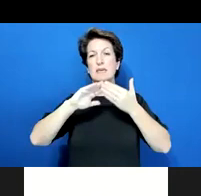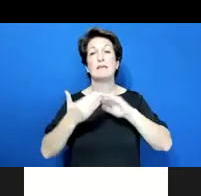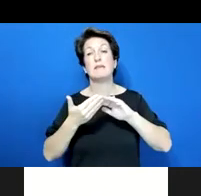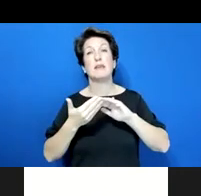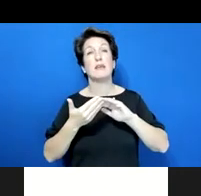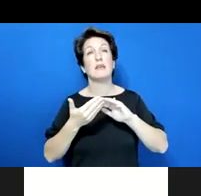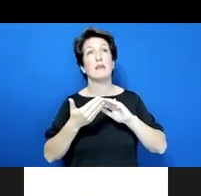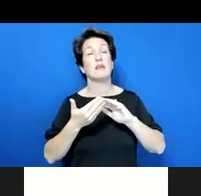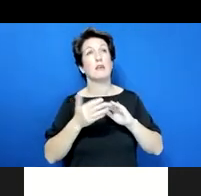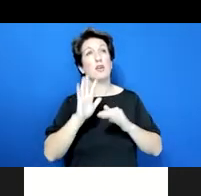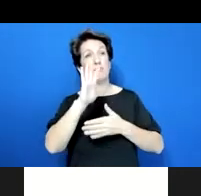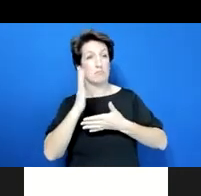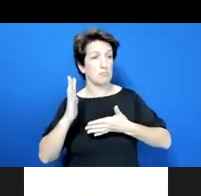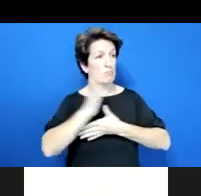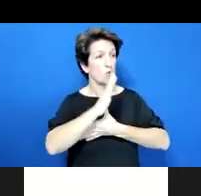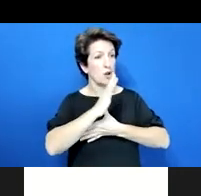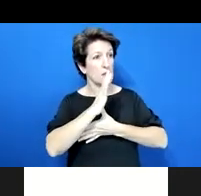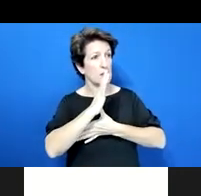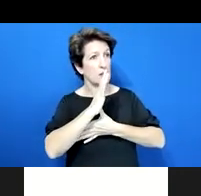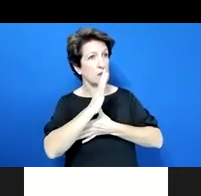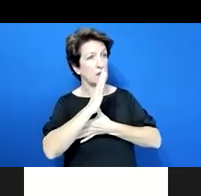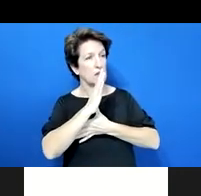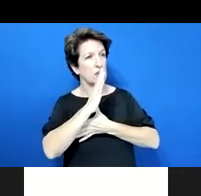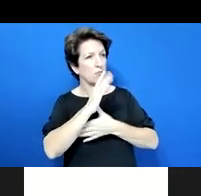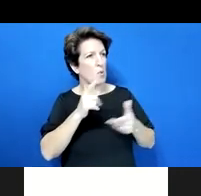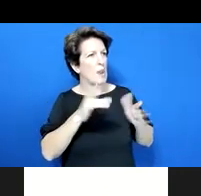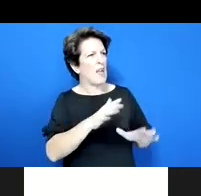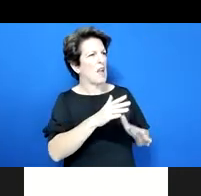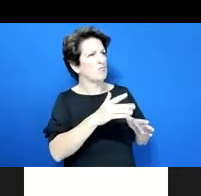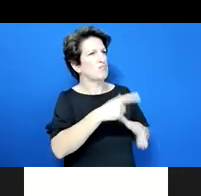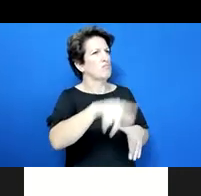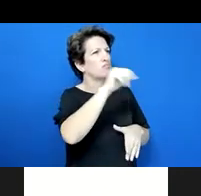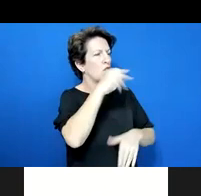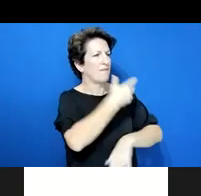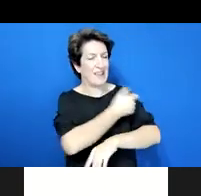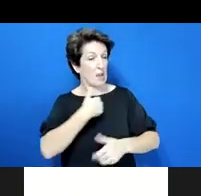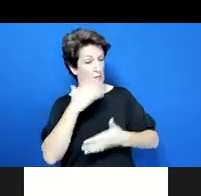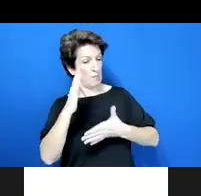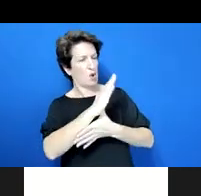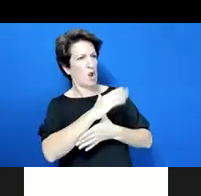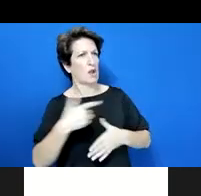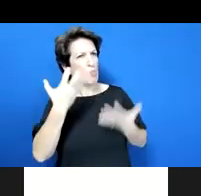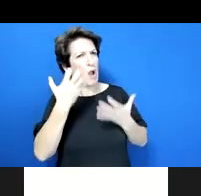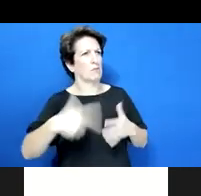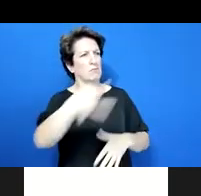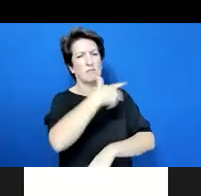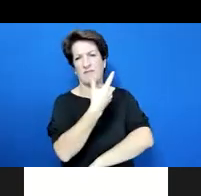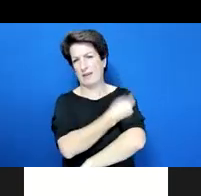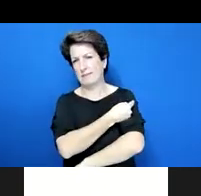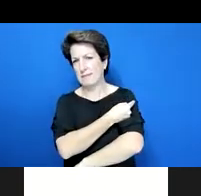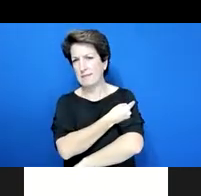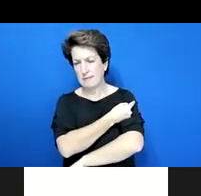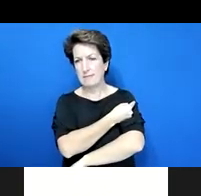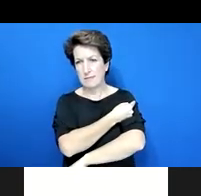facilitating people not getting vaccinated. It's our interest is in having people get vaccinated. And I can't speak for the province,